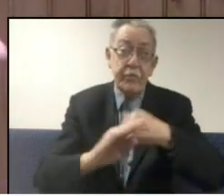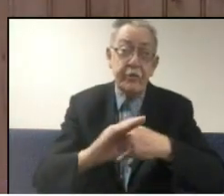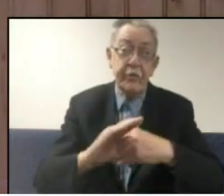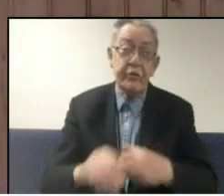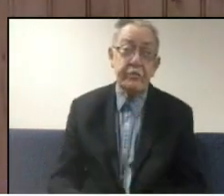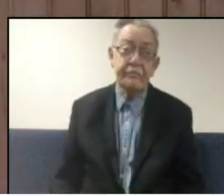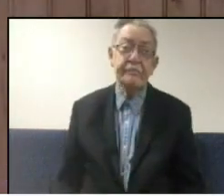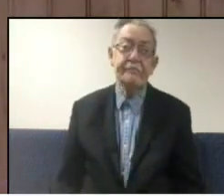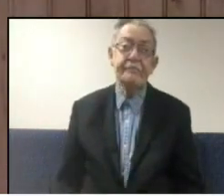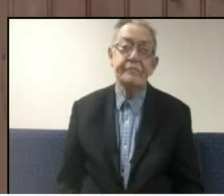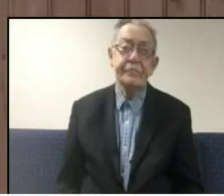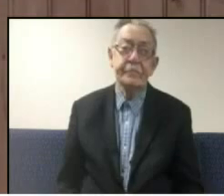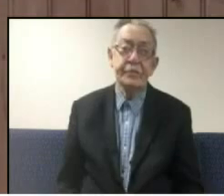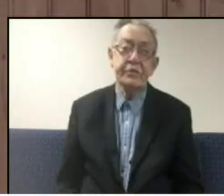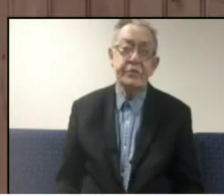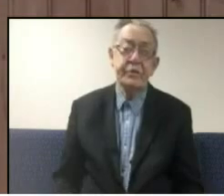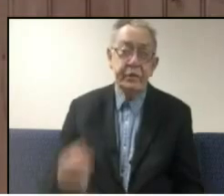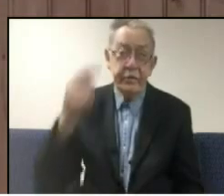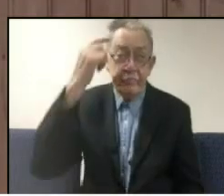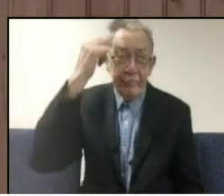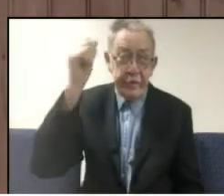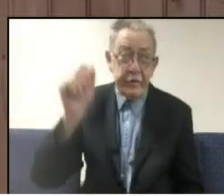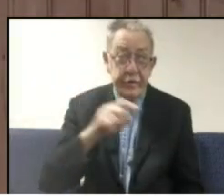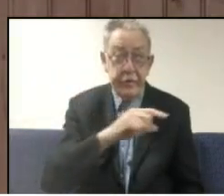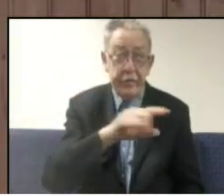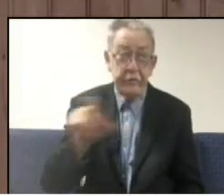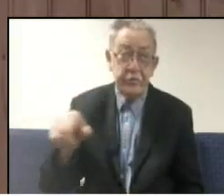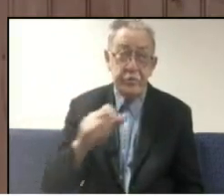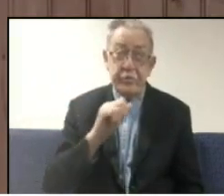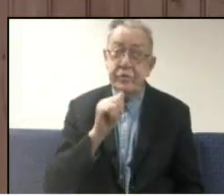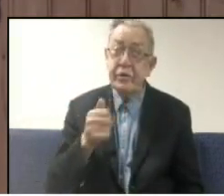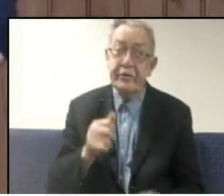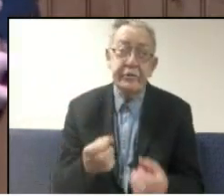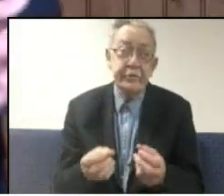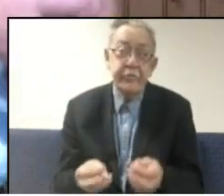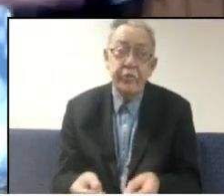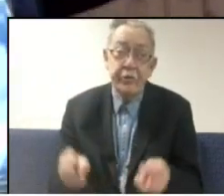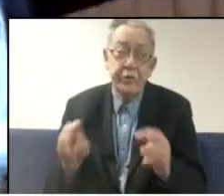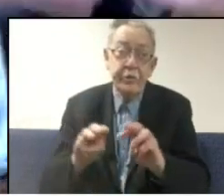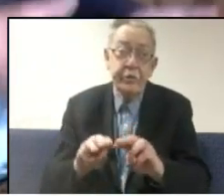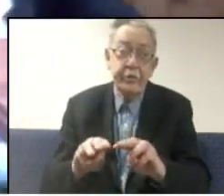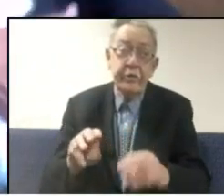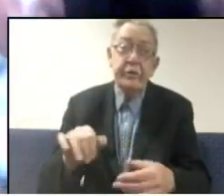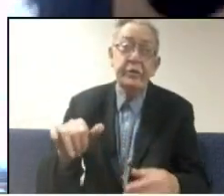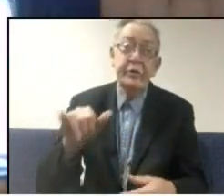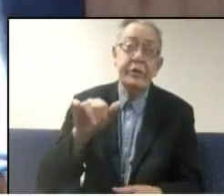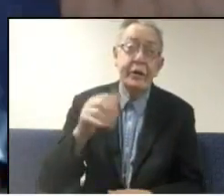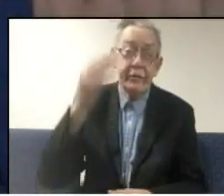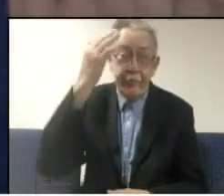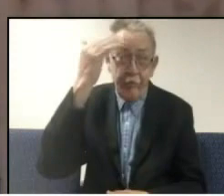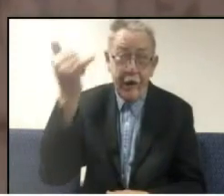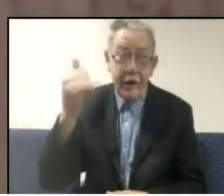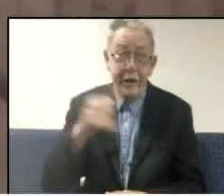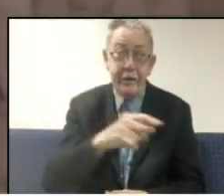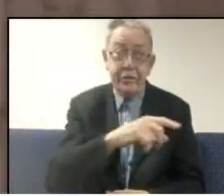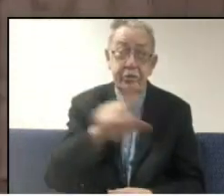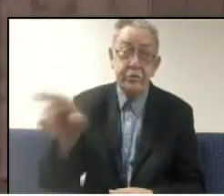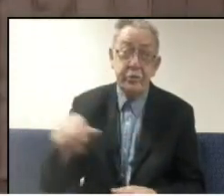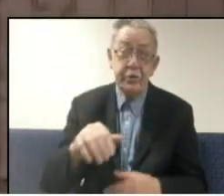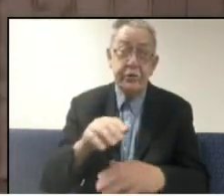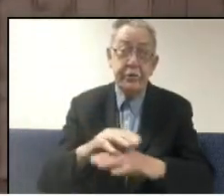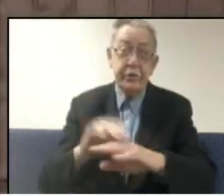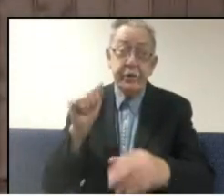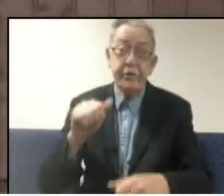exactly because you aren't worthy that you are called by His